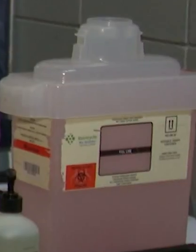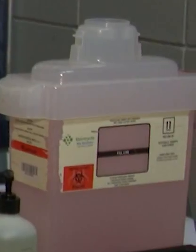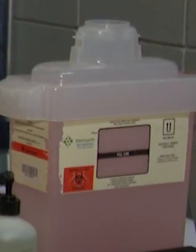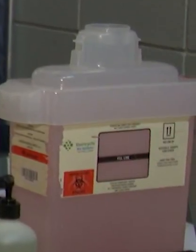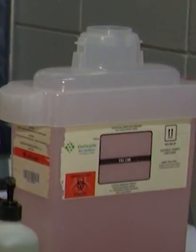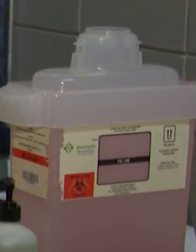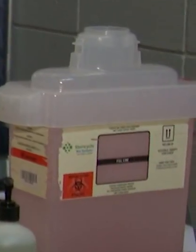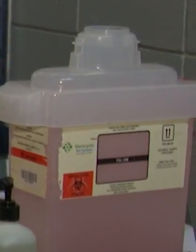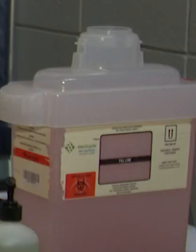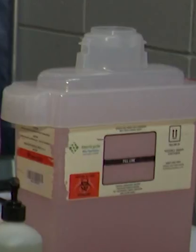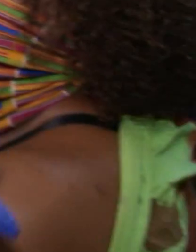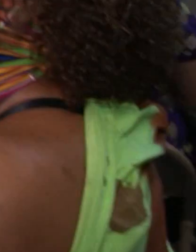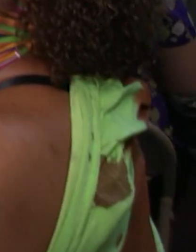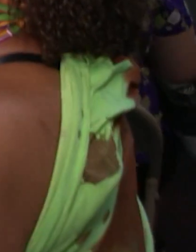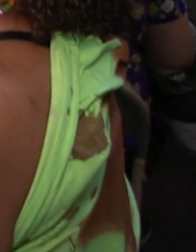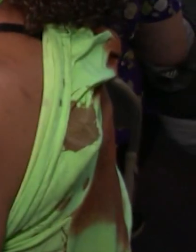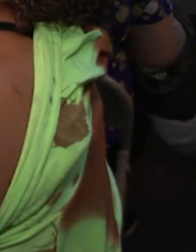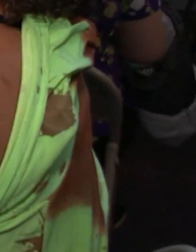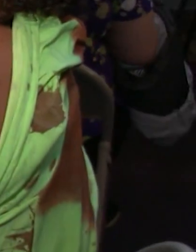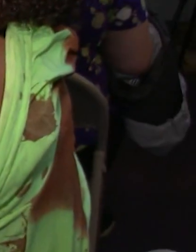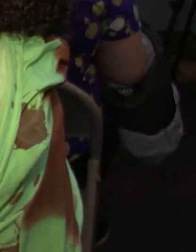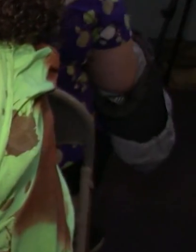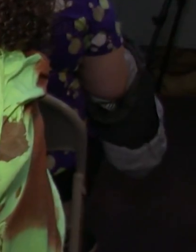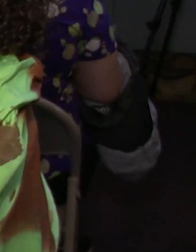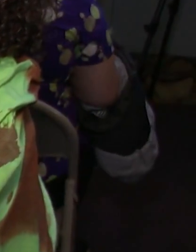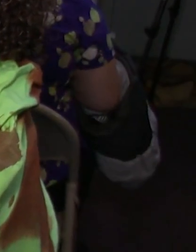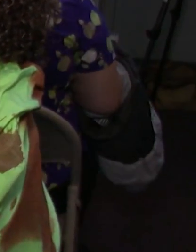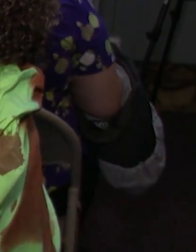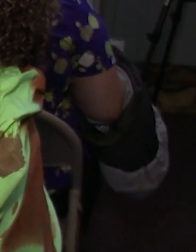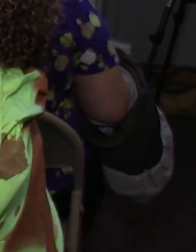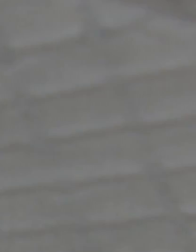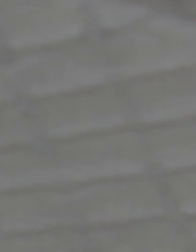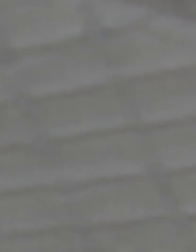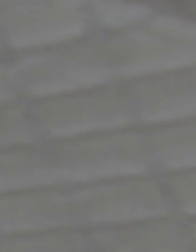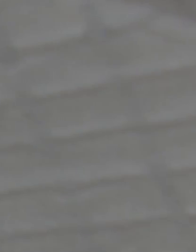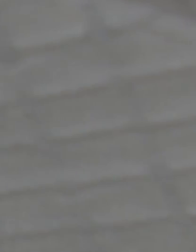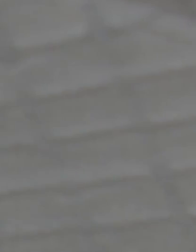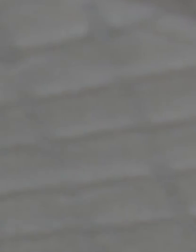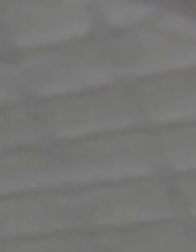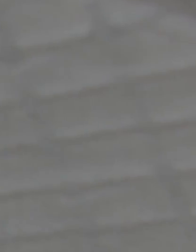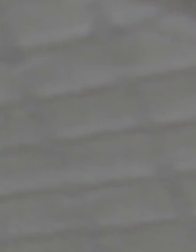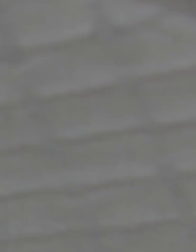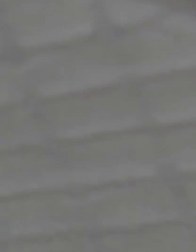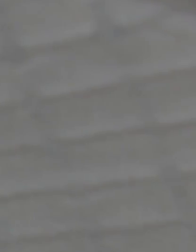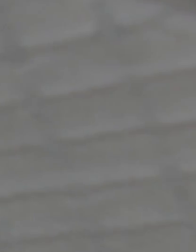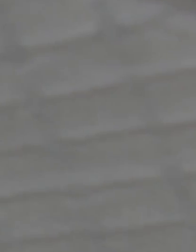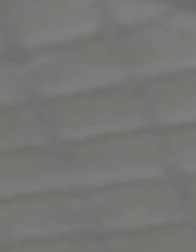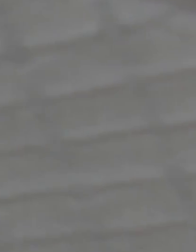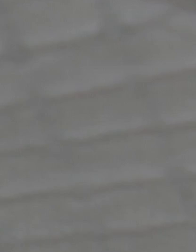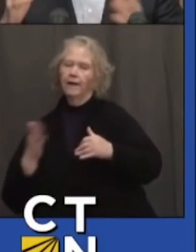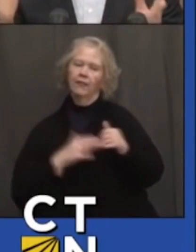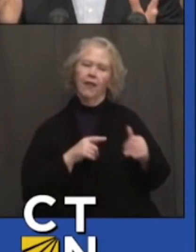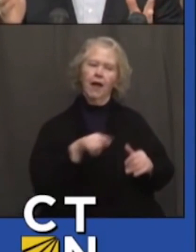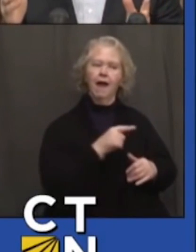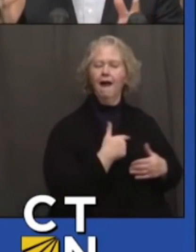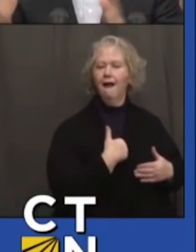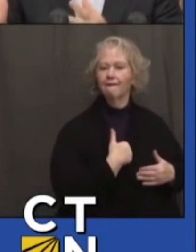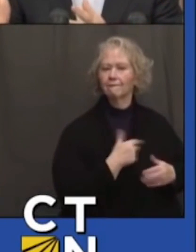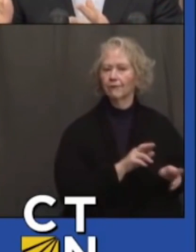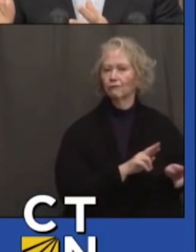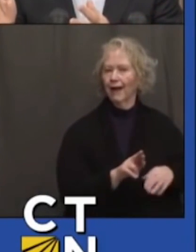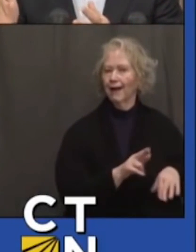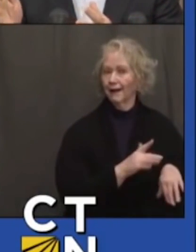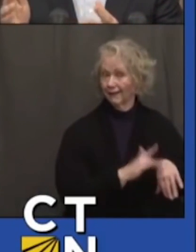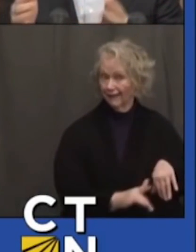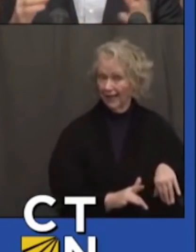times, initially with plans to give the vaccine to people with underlying conditions by late February and early March. We're prioritizing